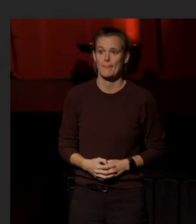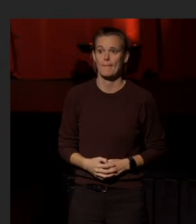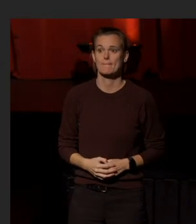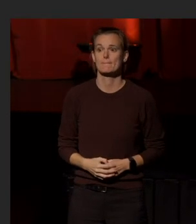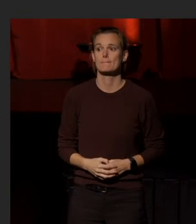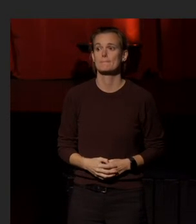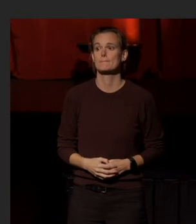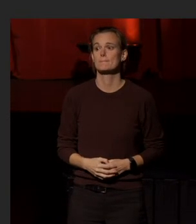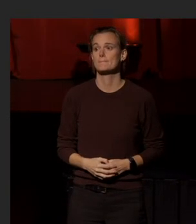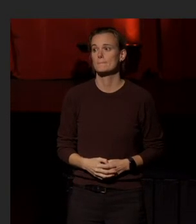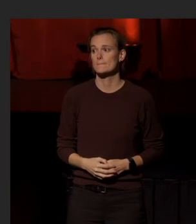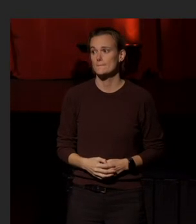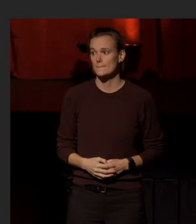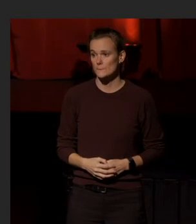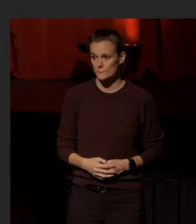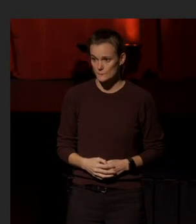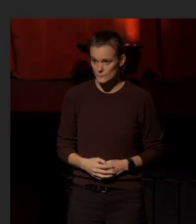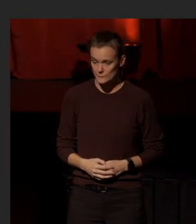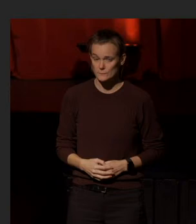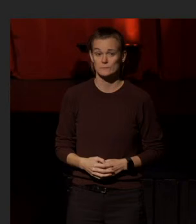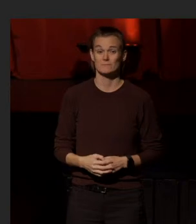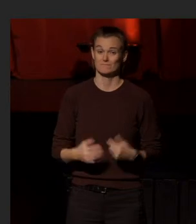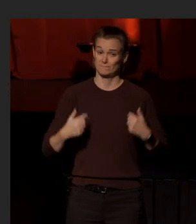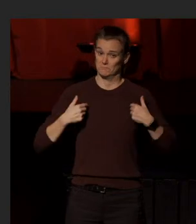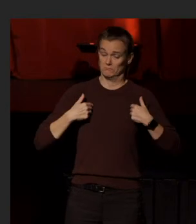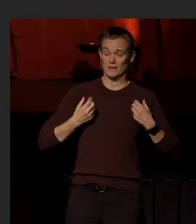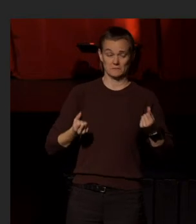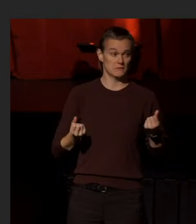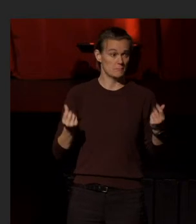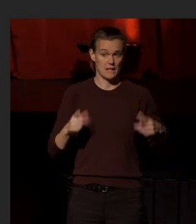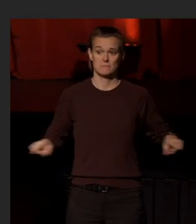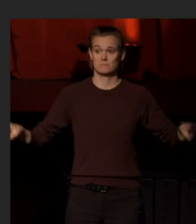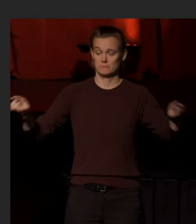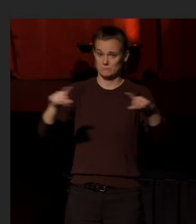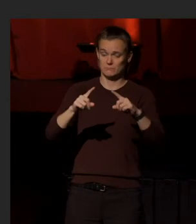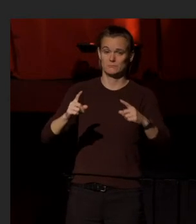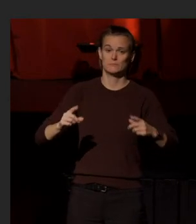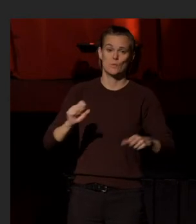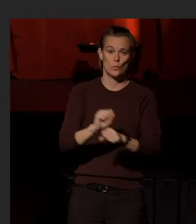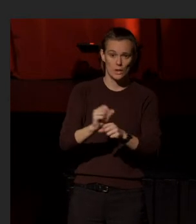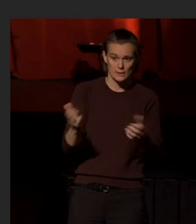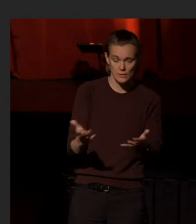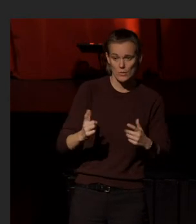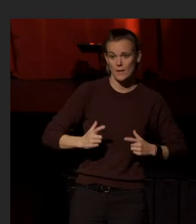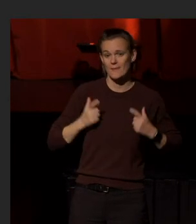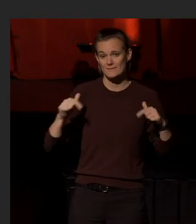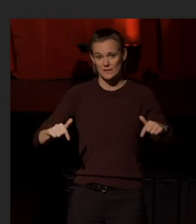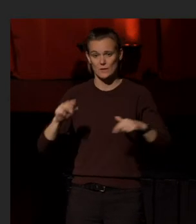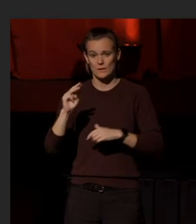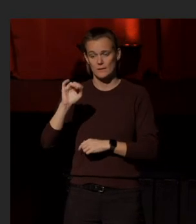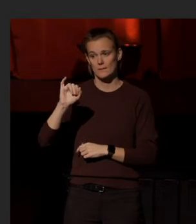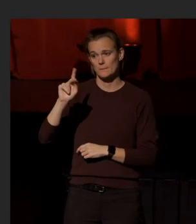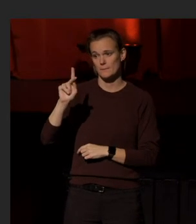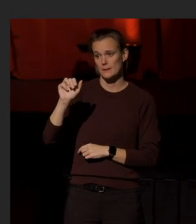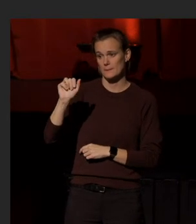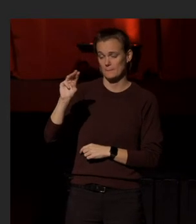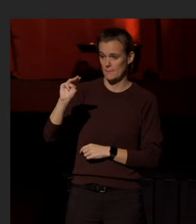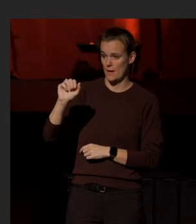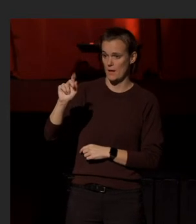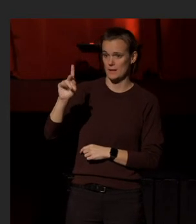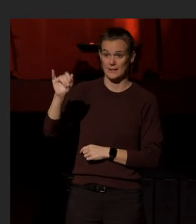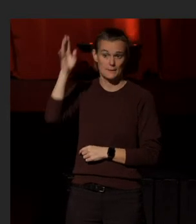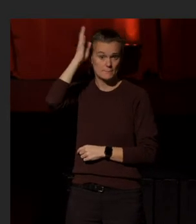so many at Dalhousie University, I work and live on Mi'kma'ki, the ancestral and unceded territory of the